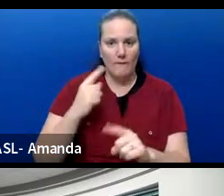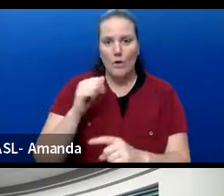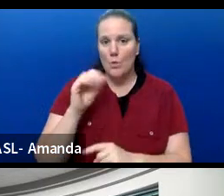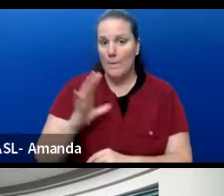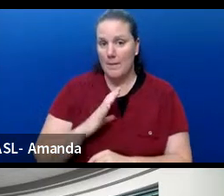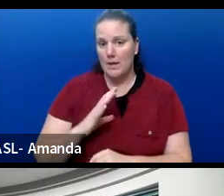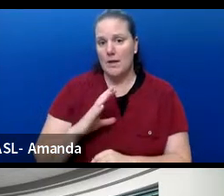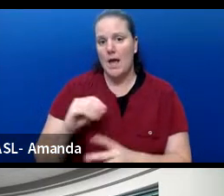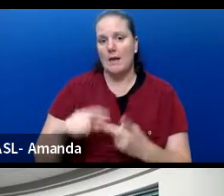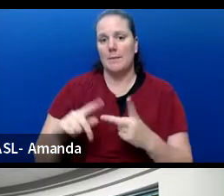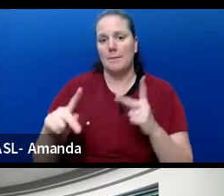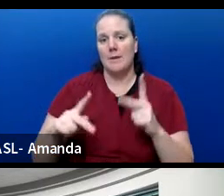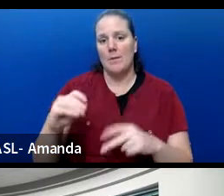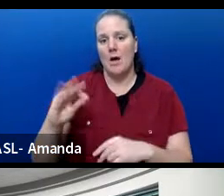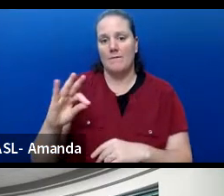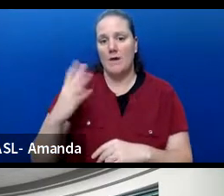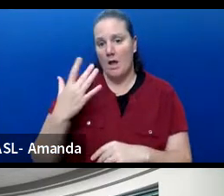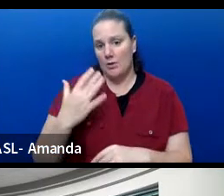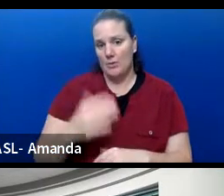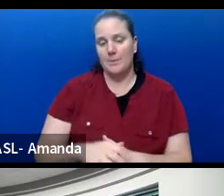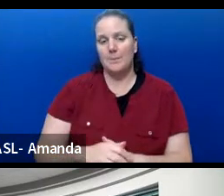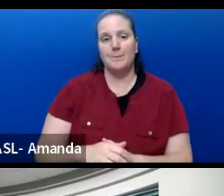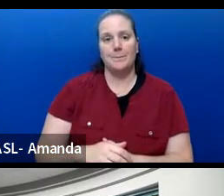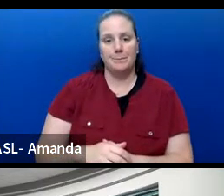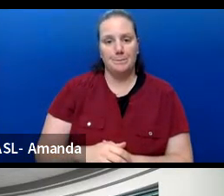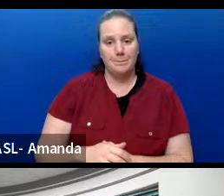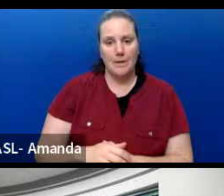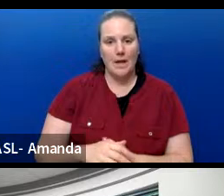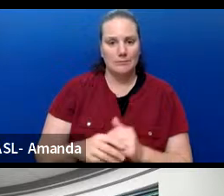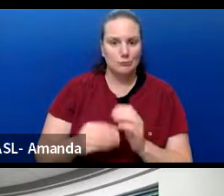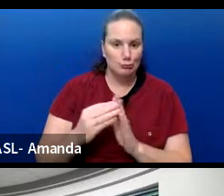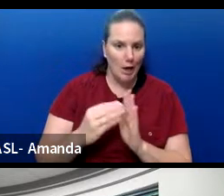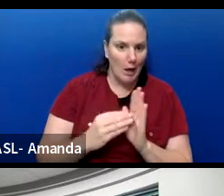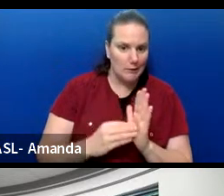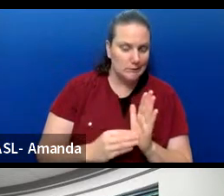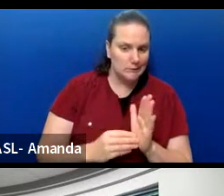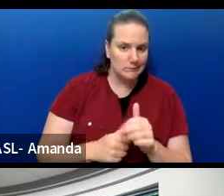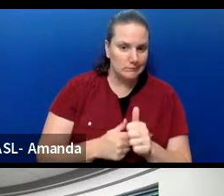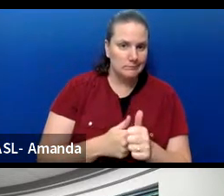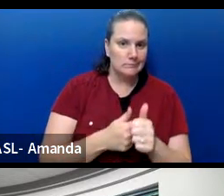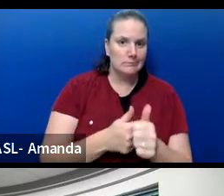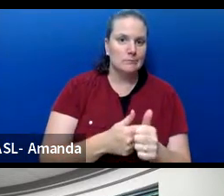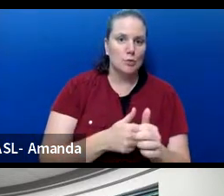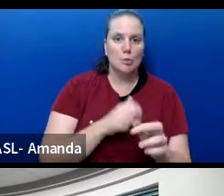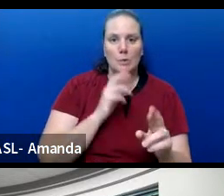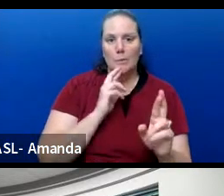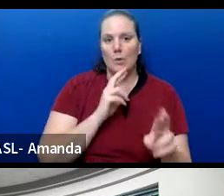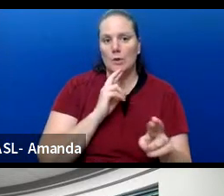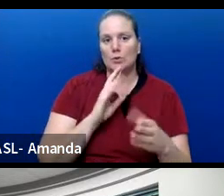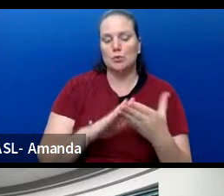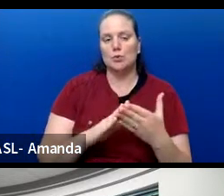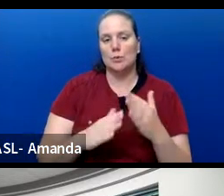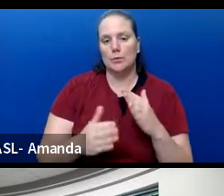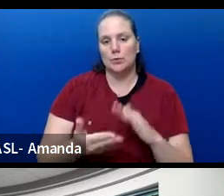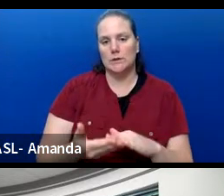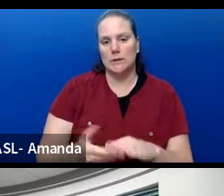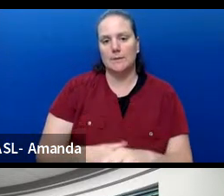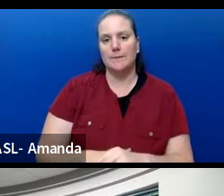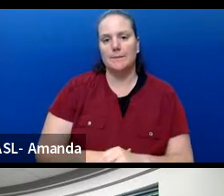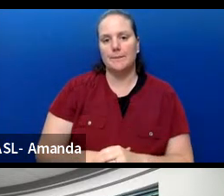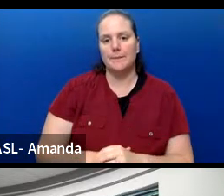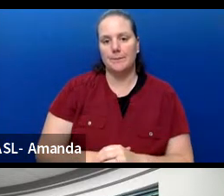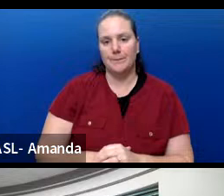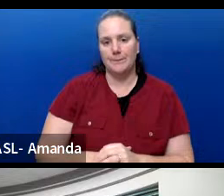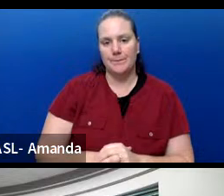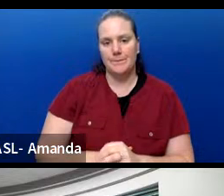as people of color, and tracking those and reporting those out to the community as well.